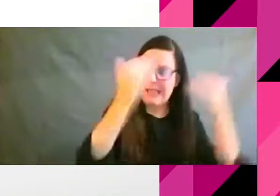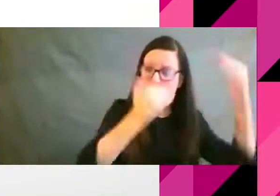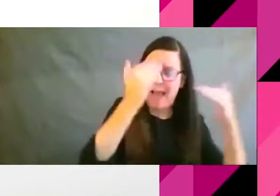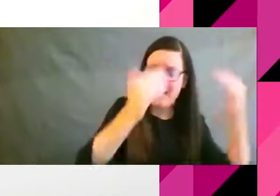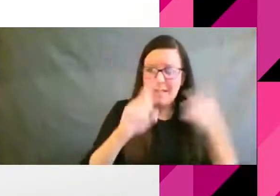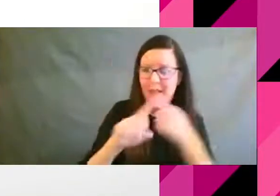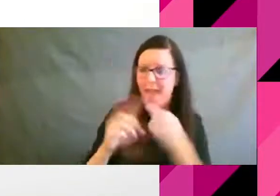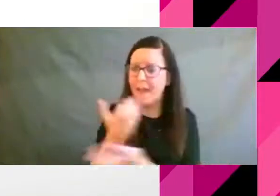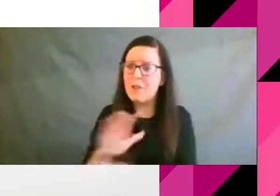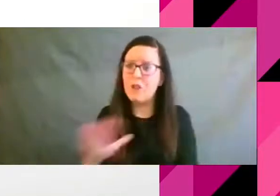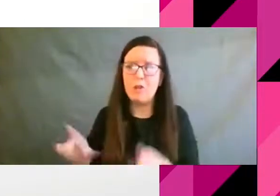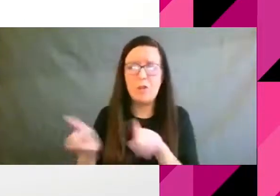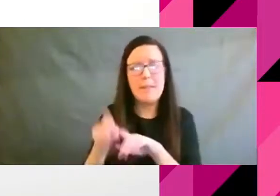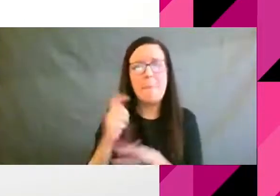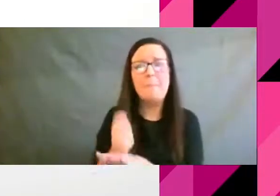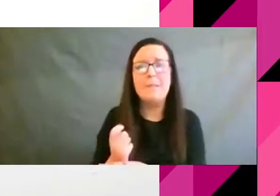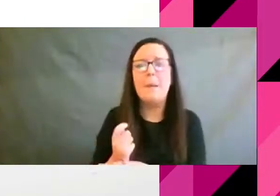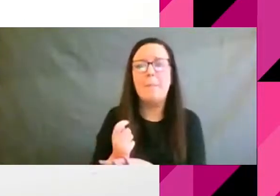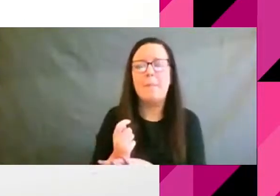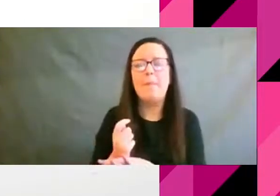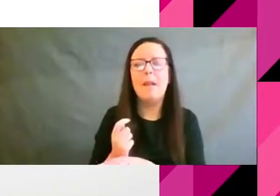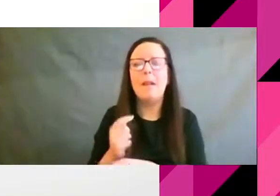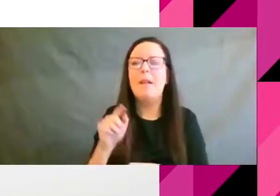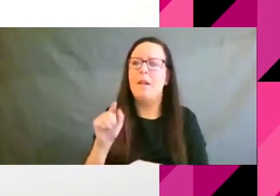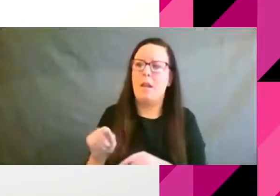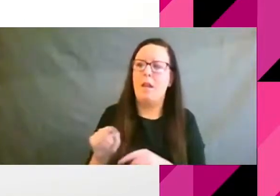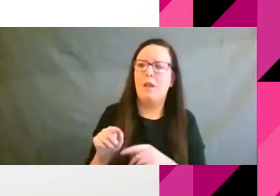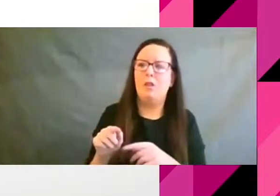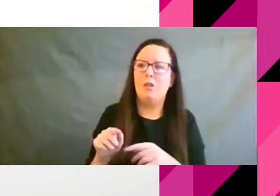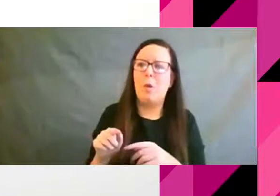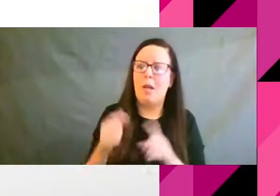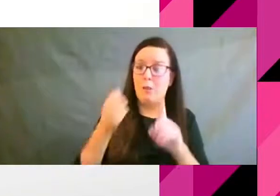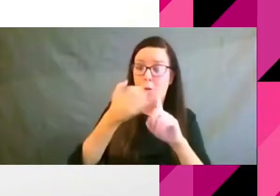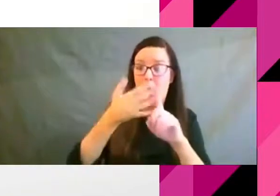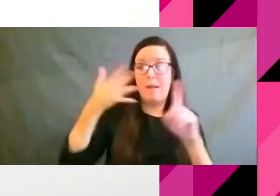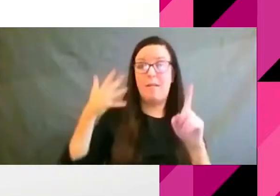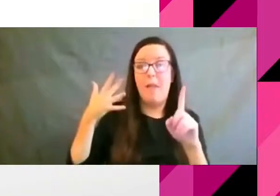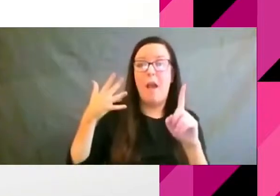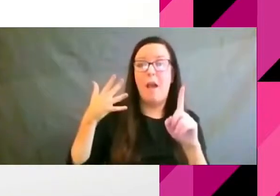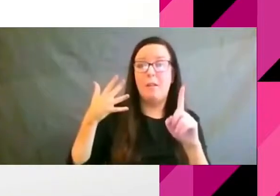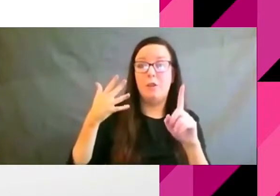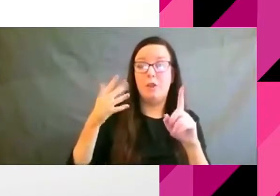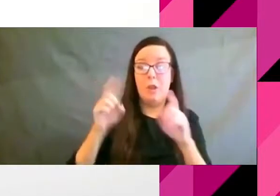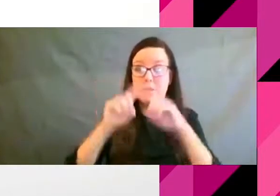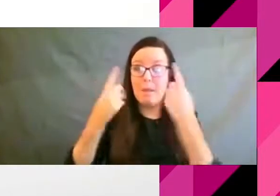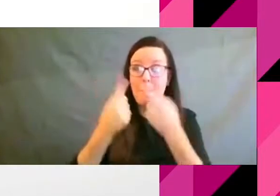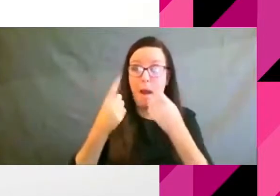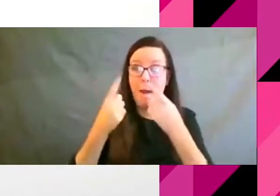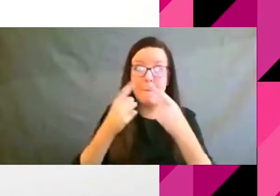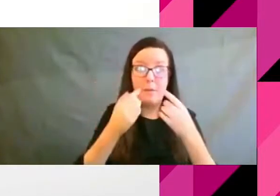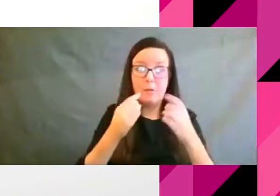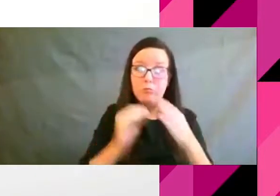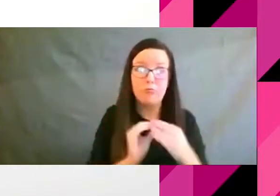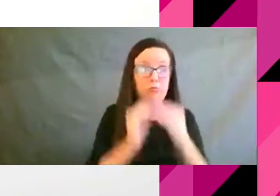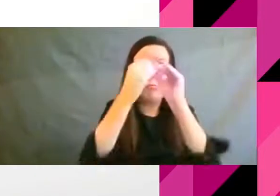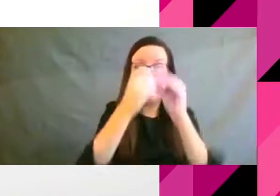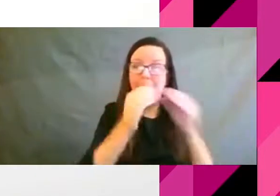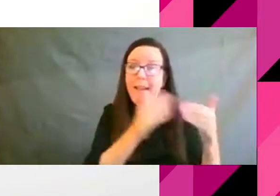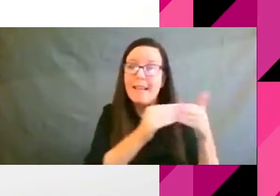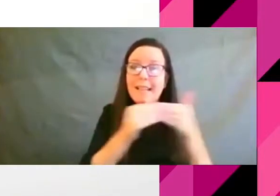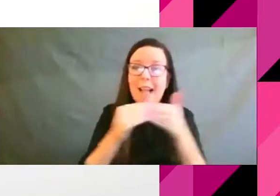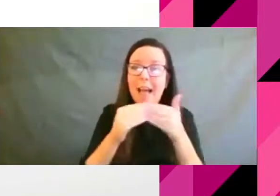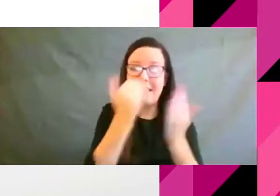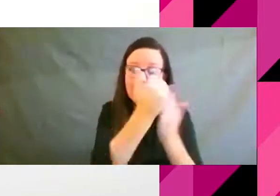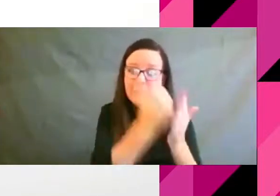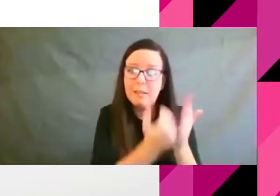disabilities. In this regard, I want to acknowledge the National Disability Authority's work in developing guidance for those working in the civil and criminal